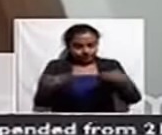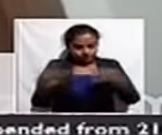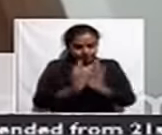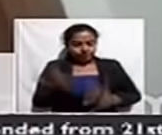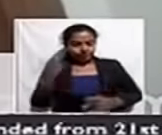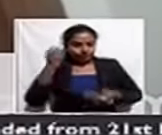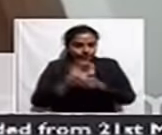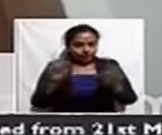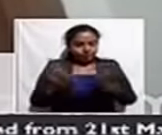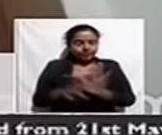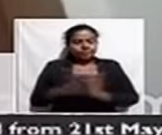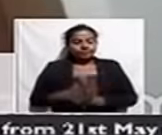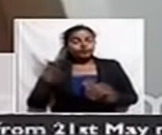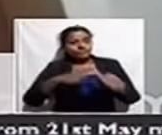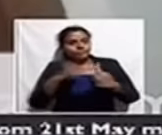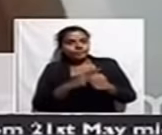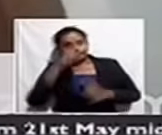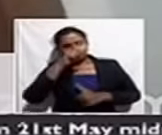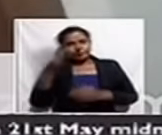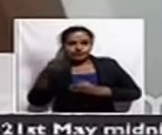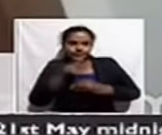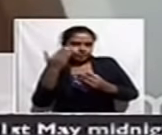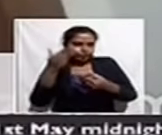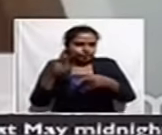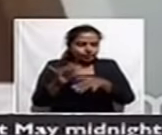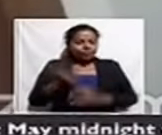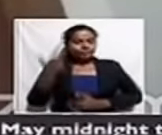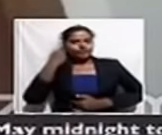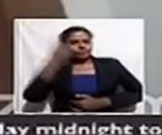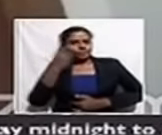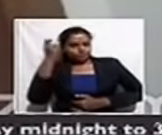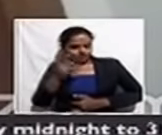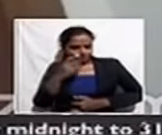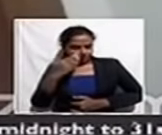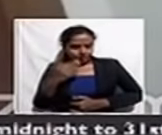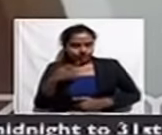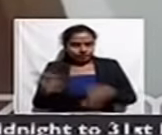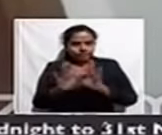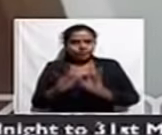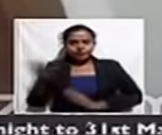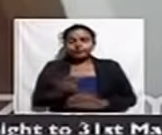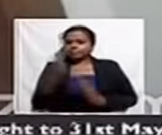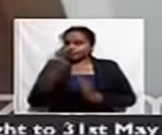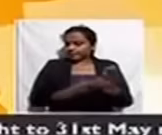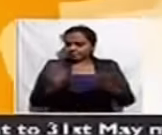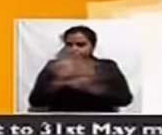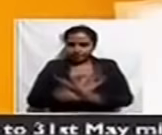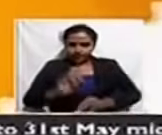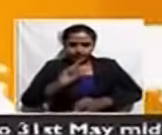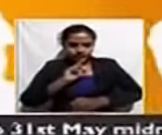So to our knowledge, there will be no conditions attached to it.